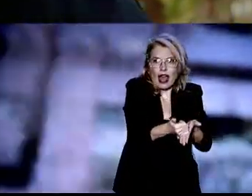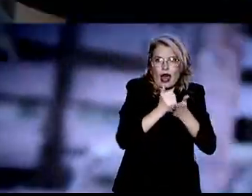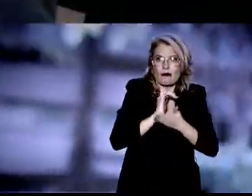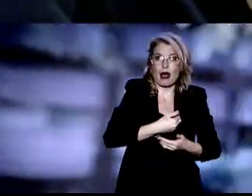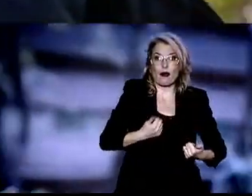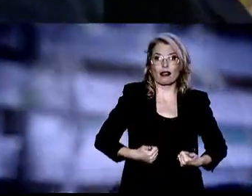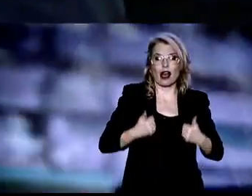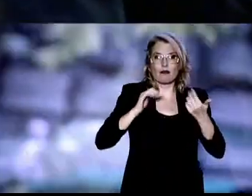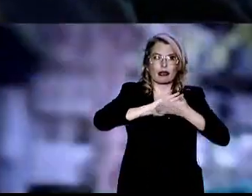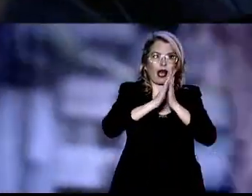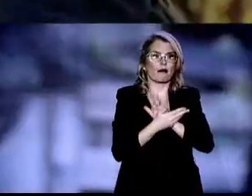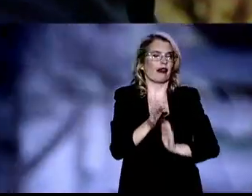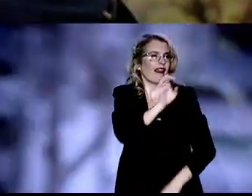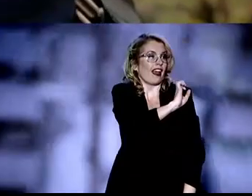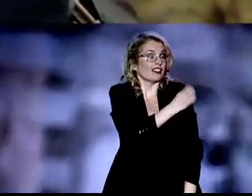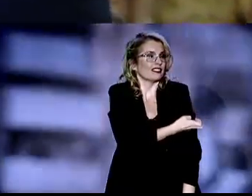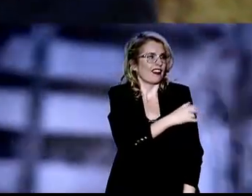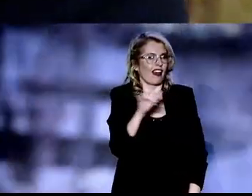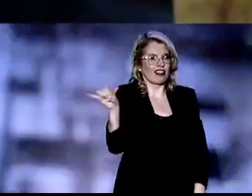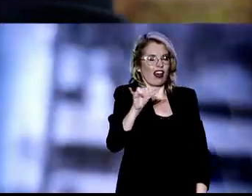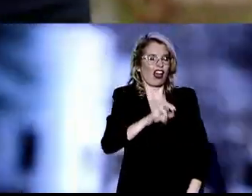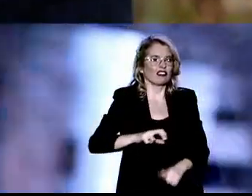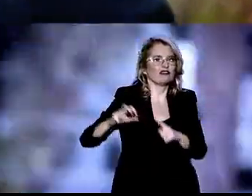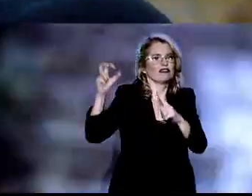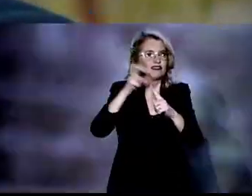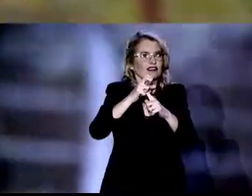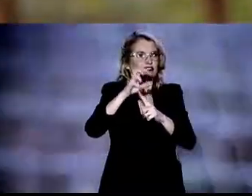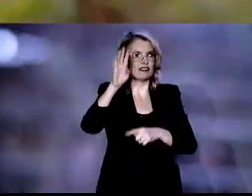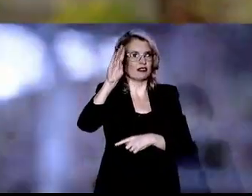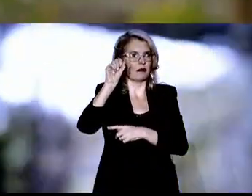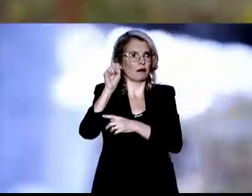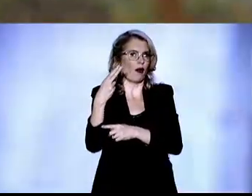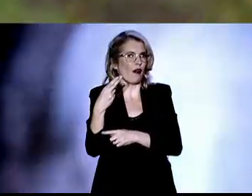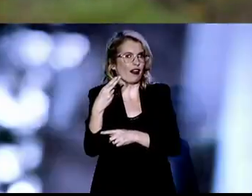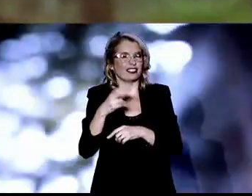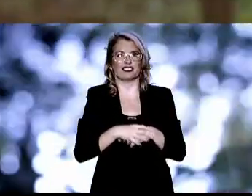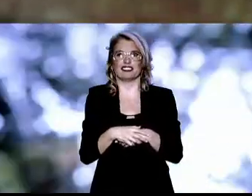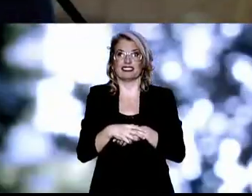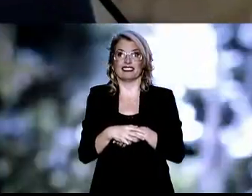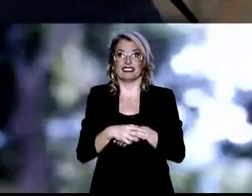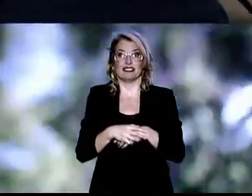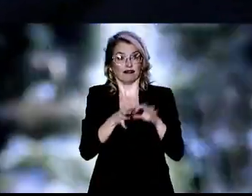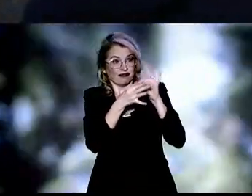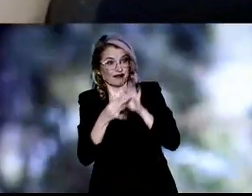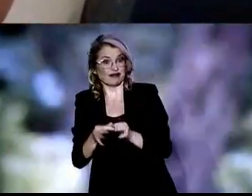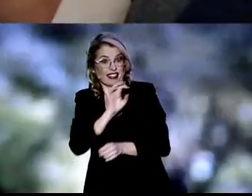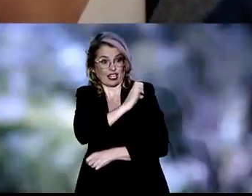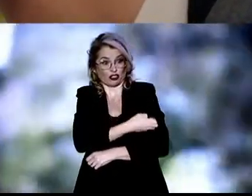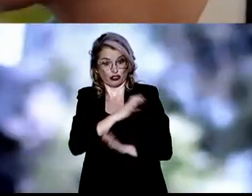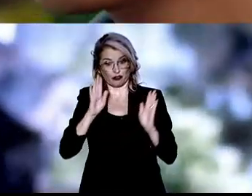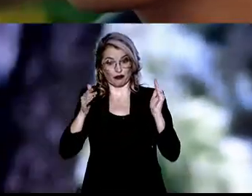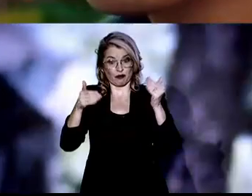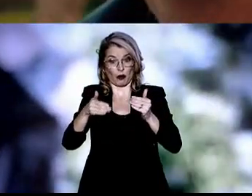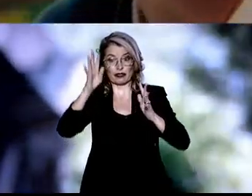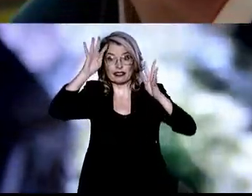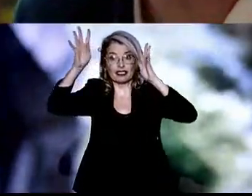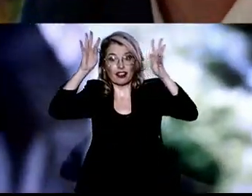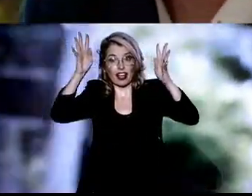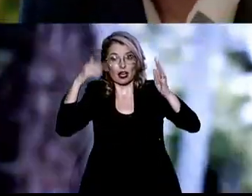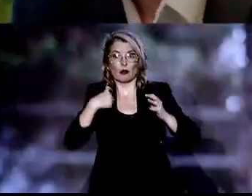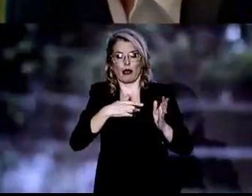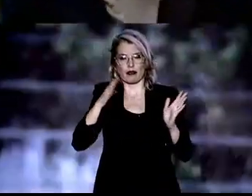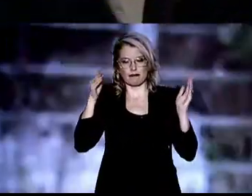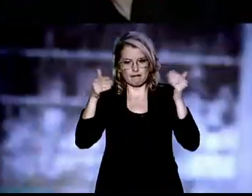lives energized like a Bosch. When it comes to energy-focused innovations, we